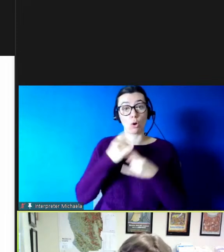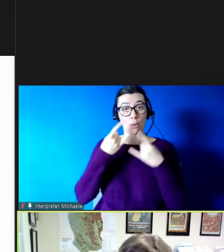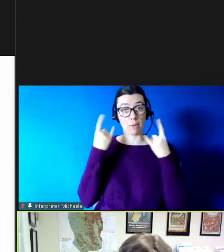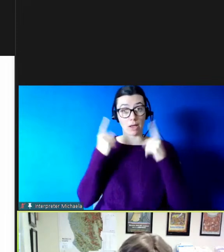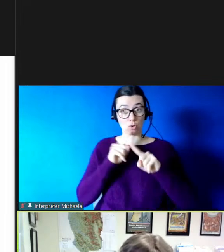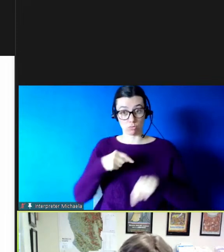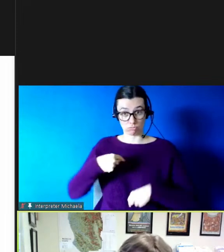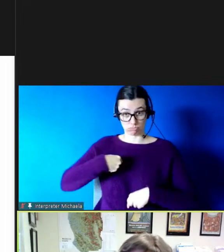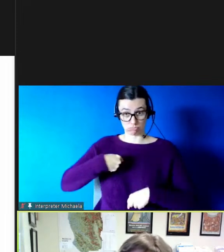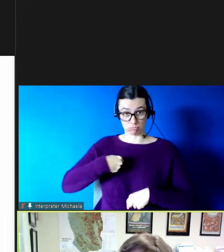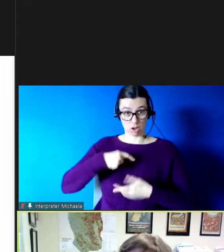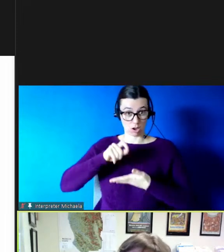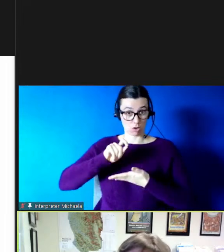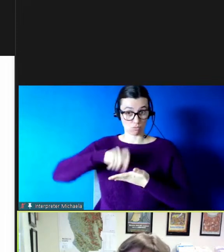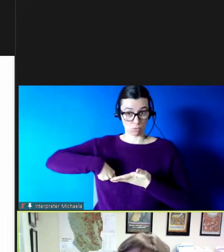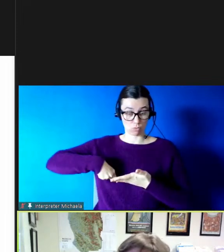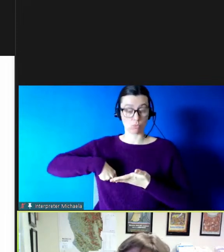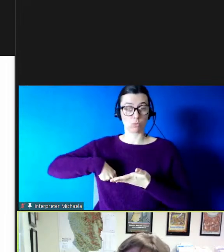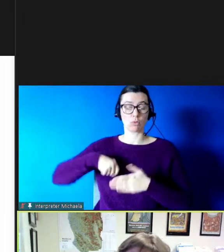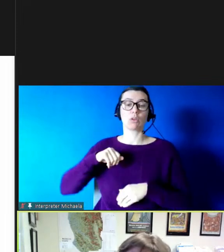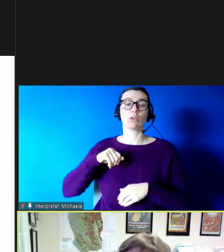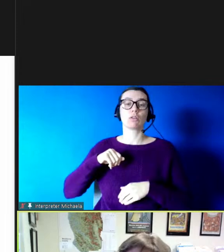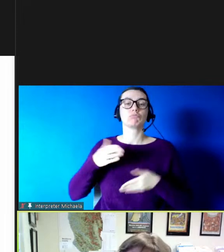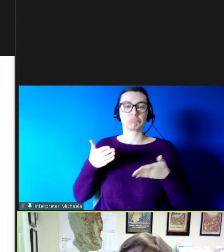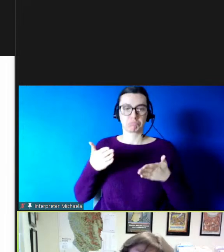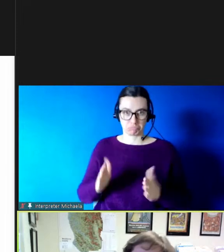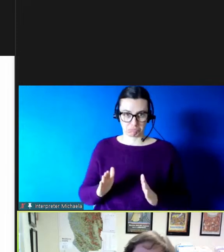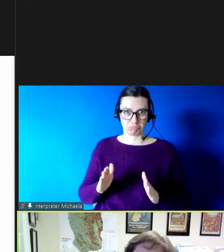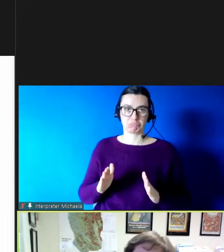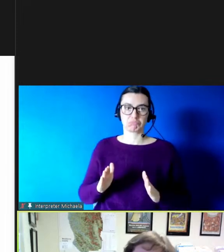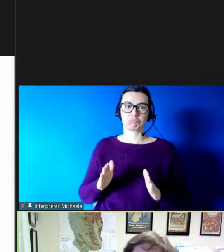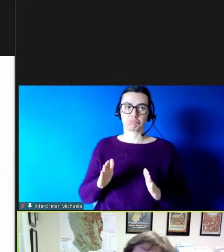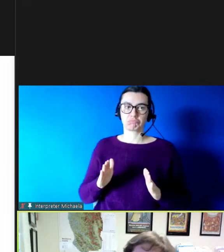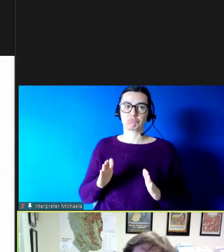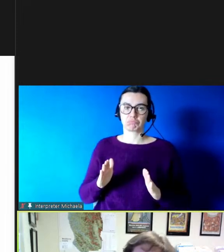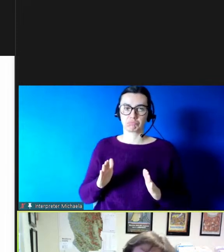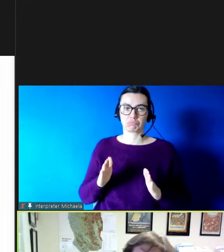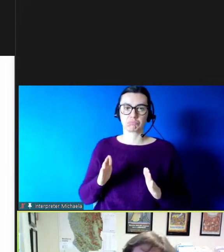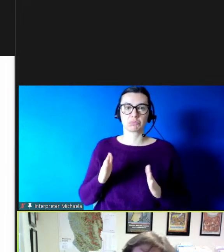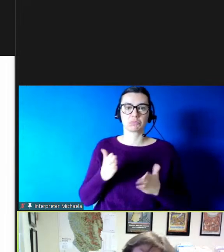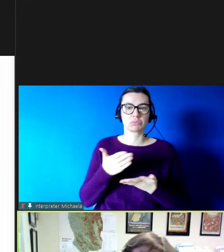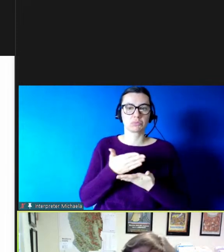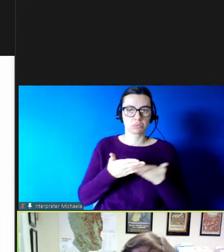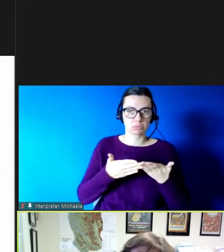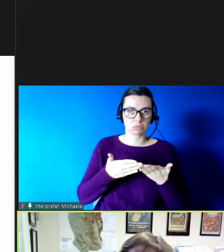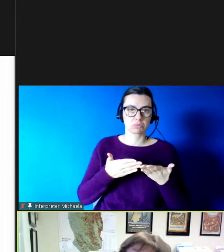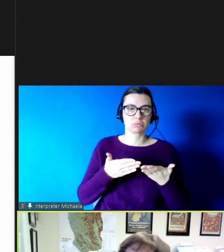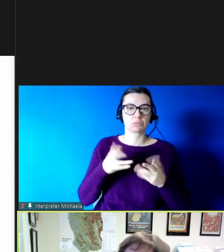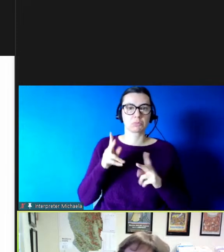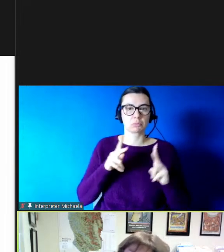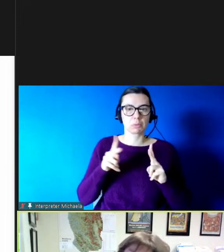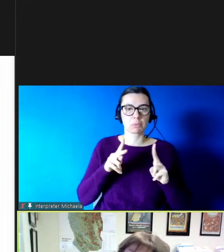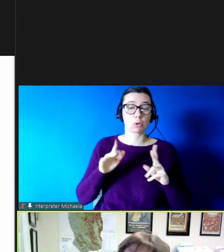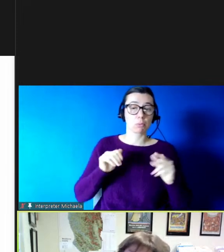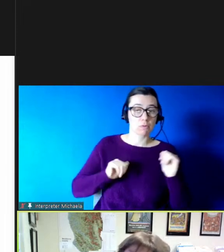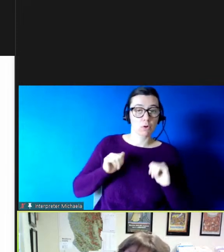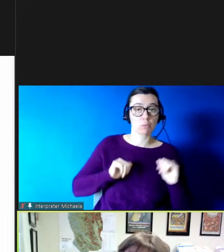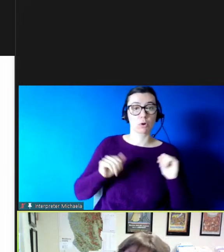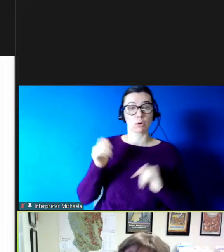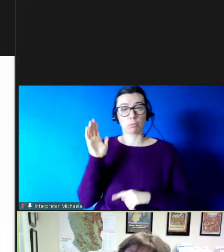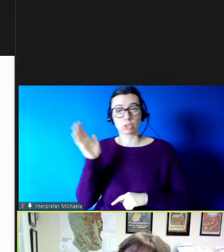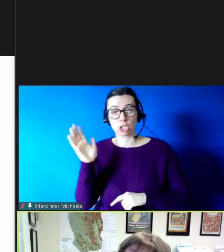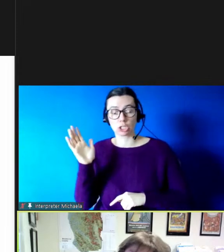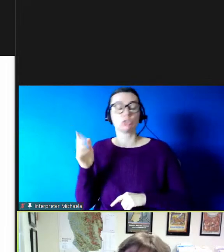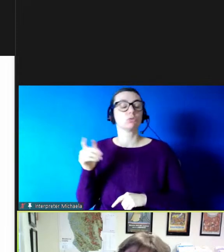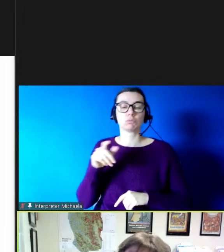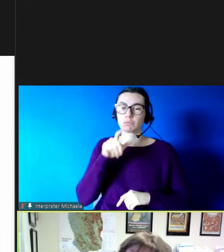written allowed exclusion for performers and presenters in